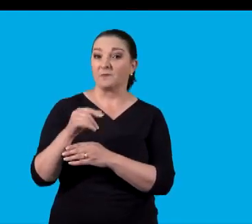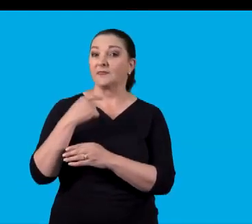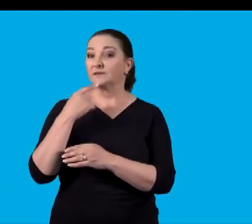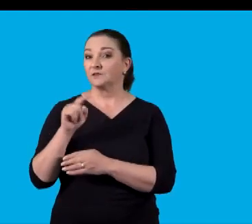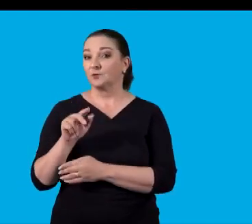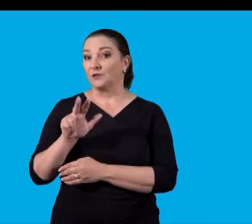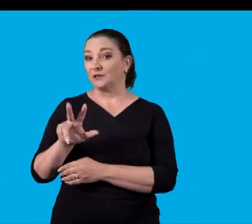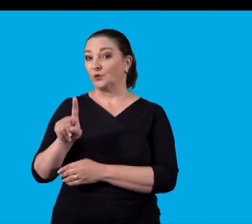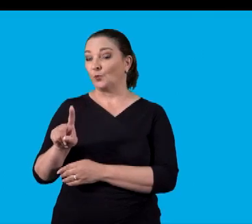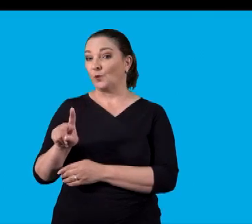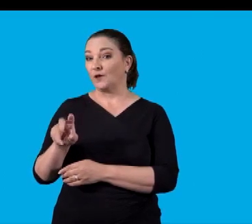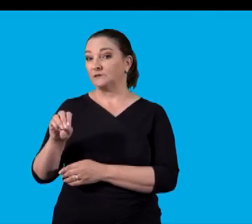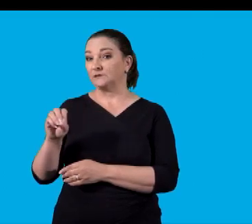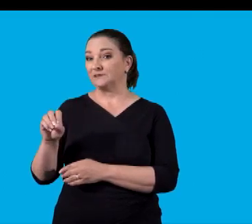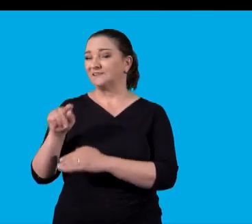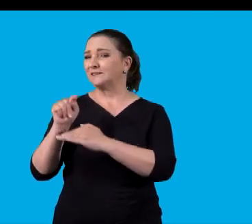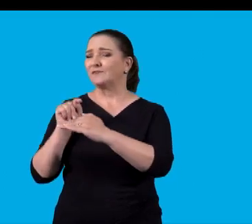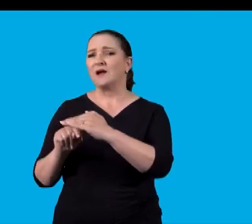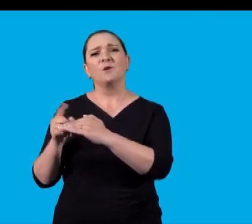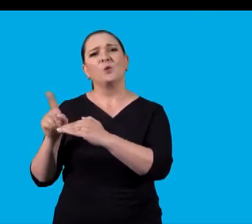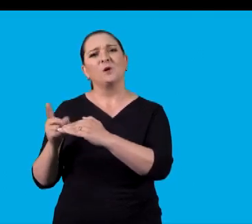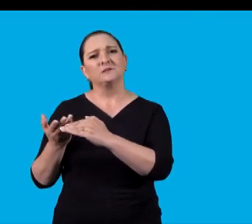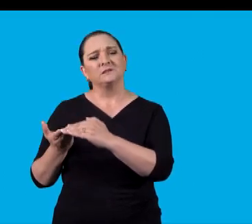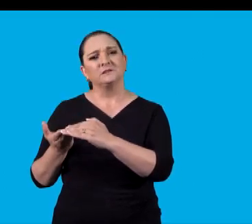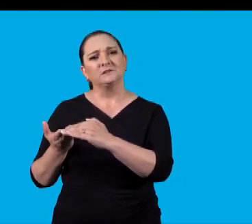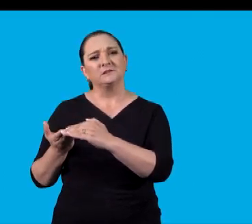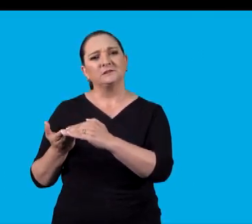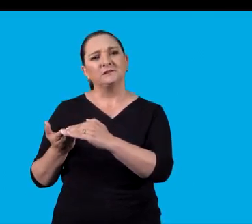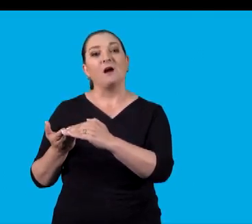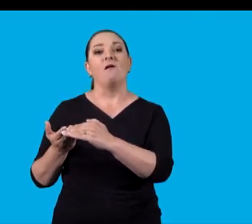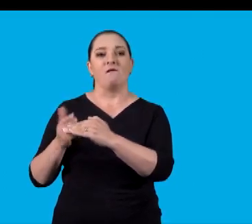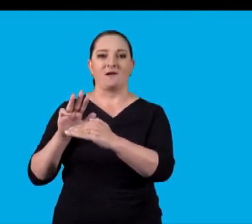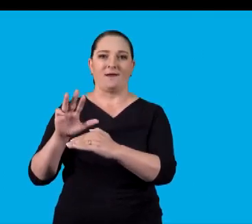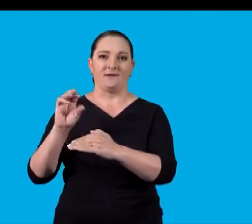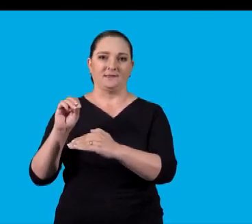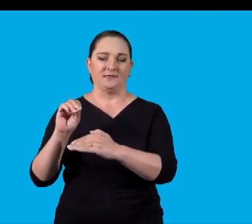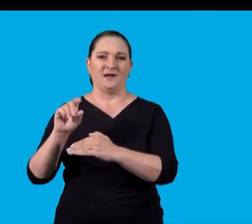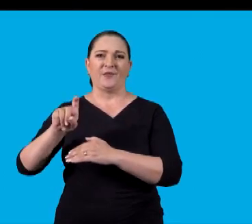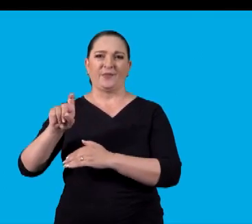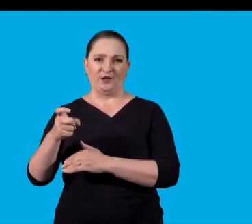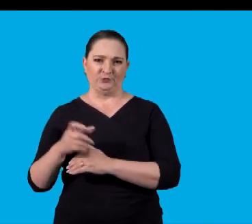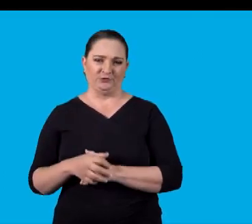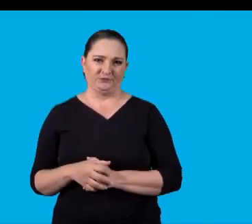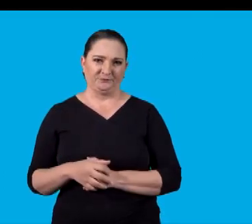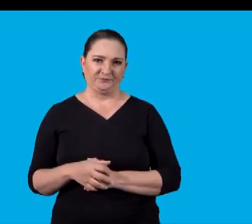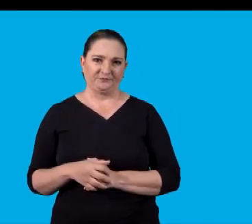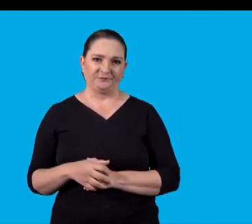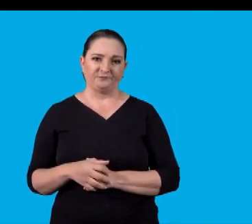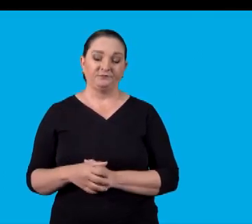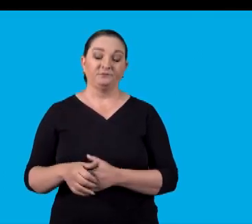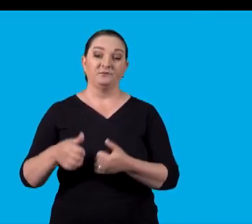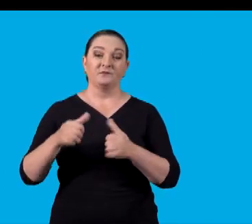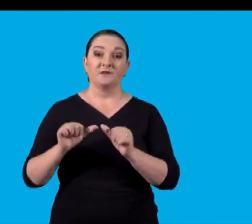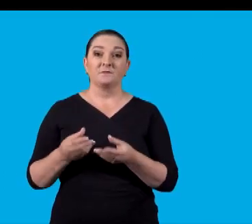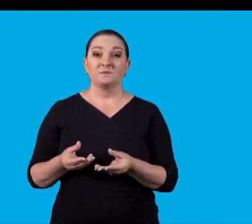would say 81,000 divide by what? Divide by the 90,000. 81,000 divided by